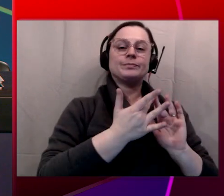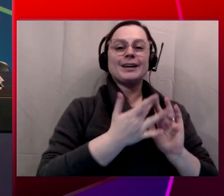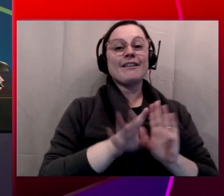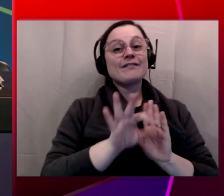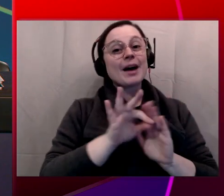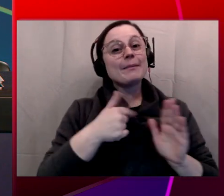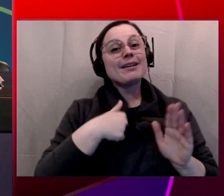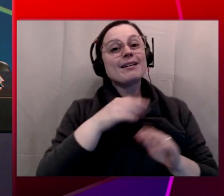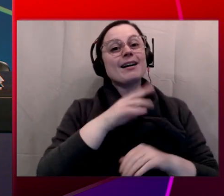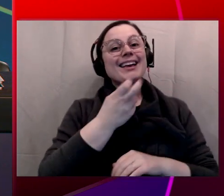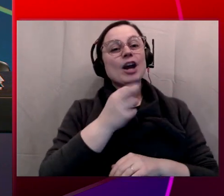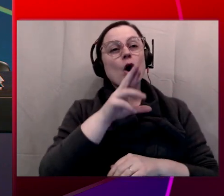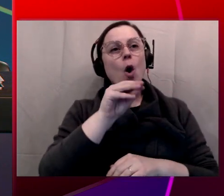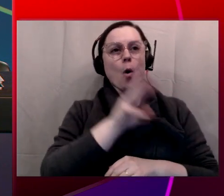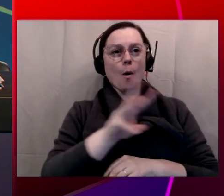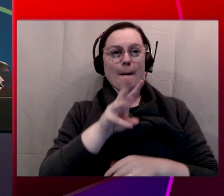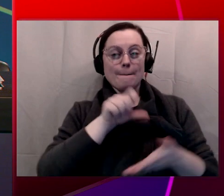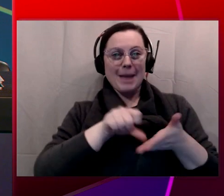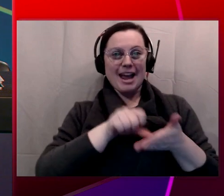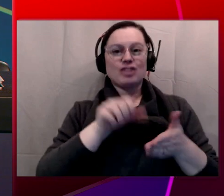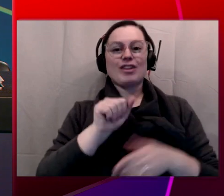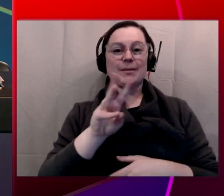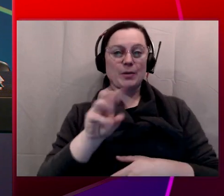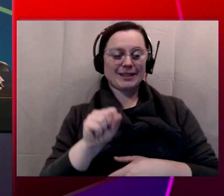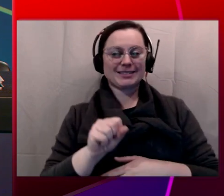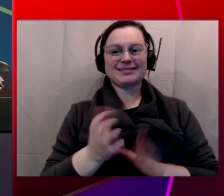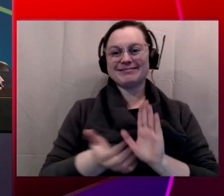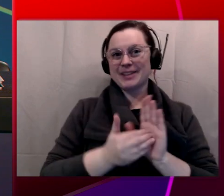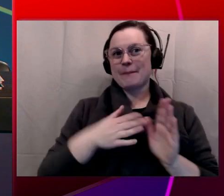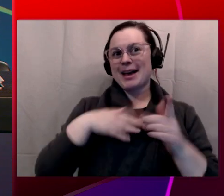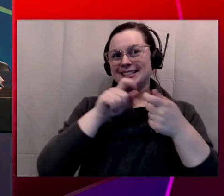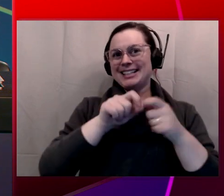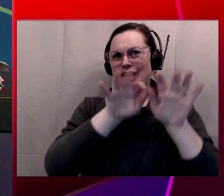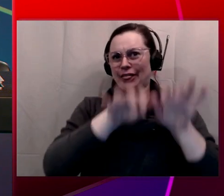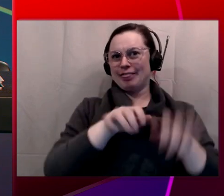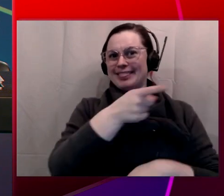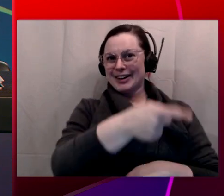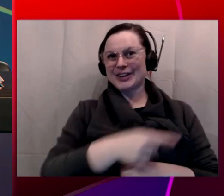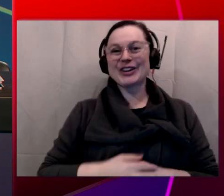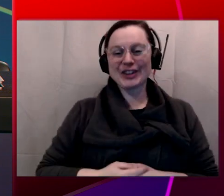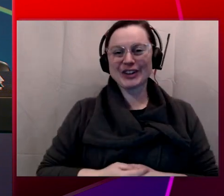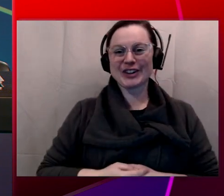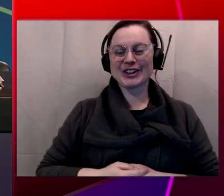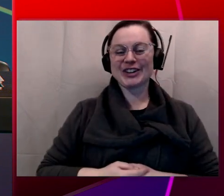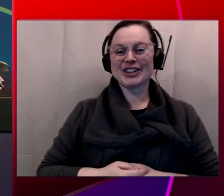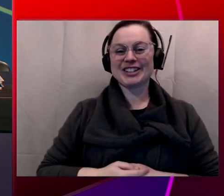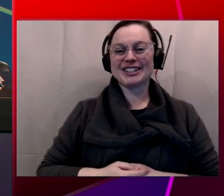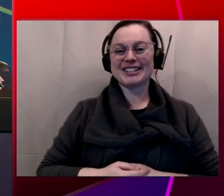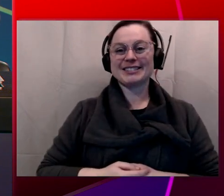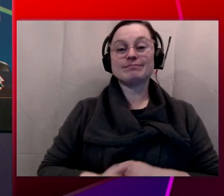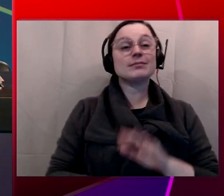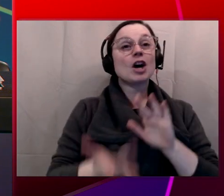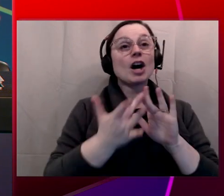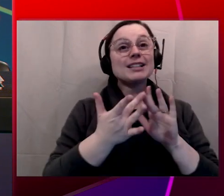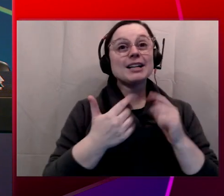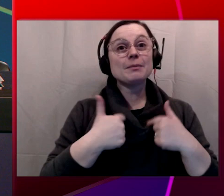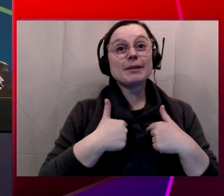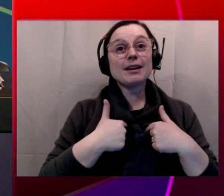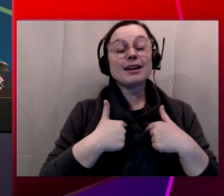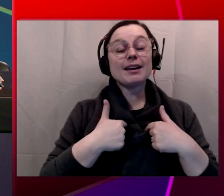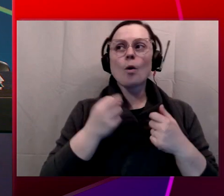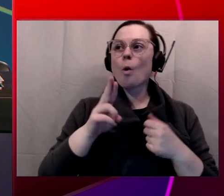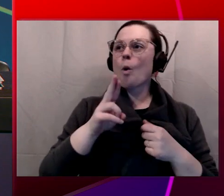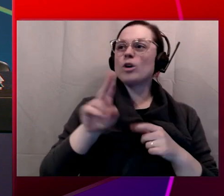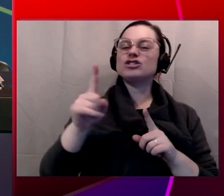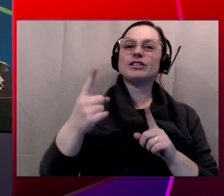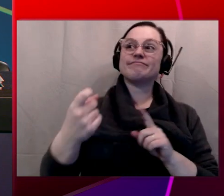page of AWS. Also, again, my details are there. If you contact me with any, or even if you say like, hey, Gert, this